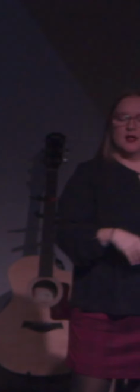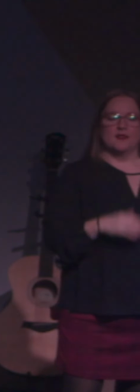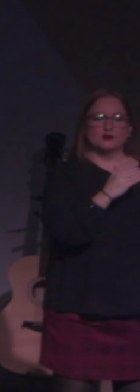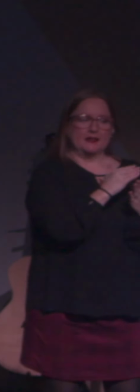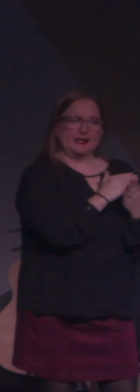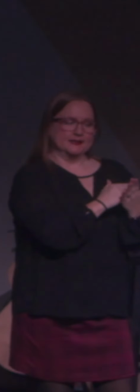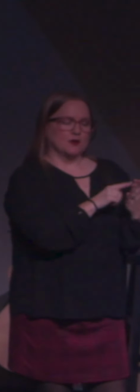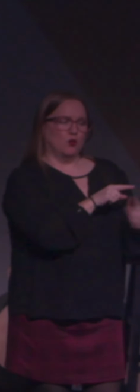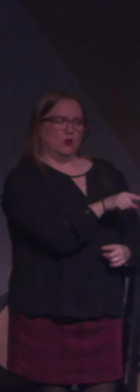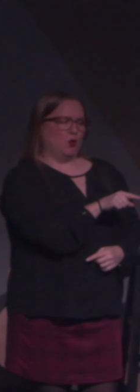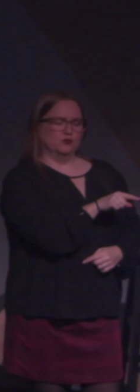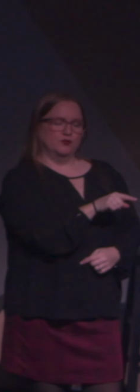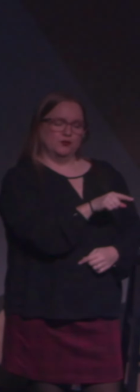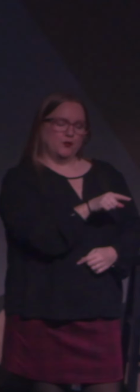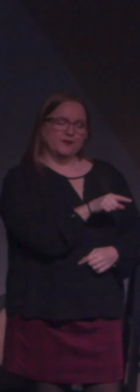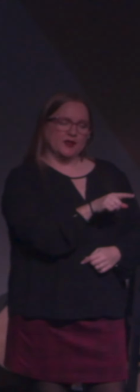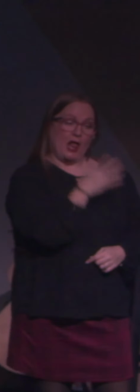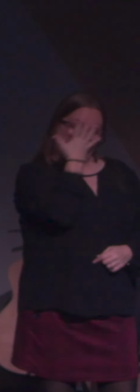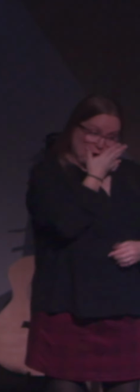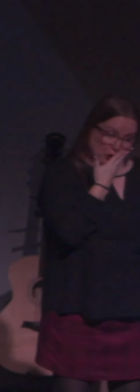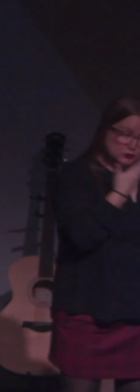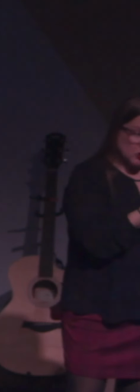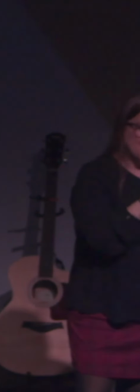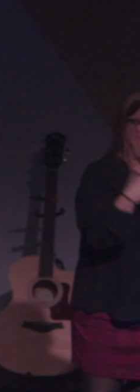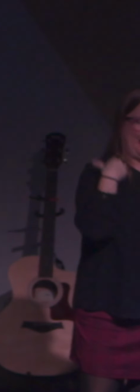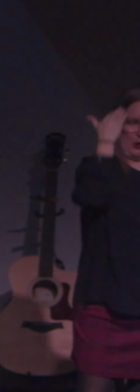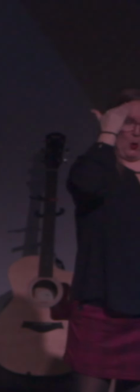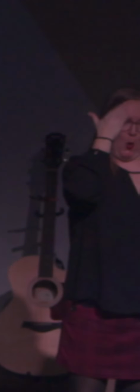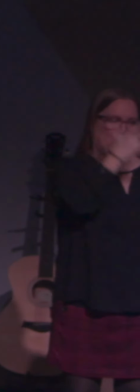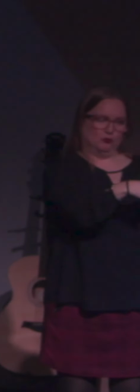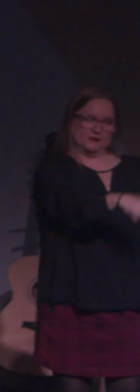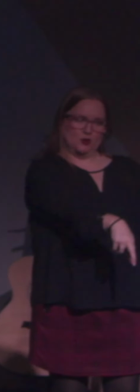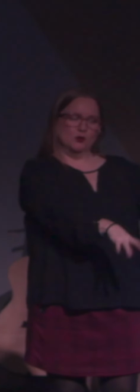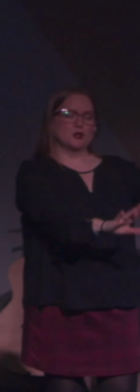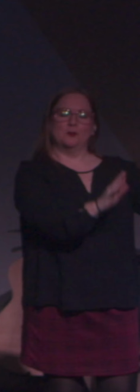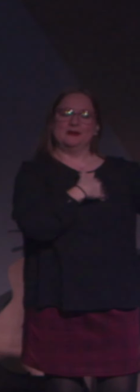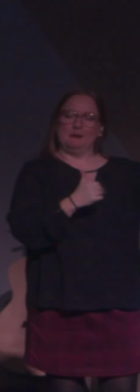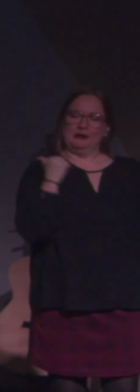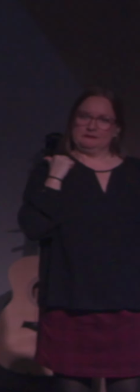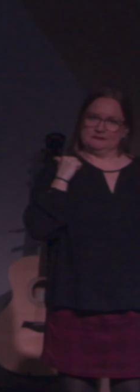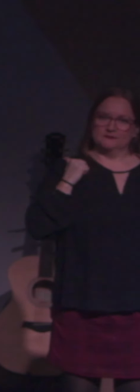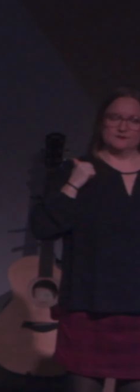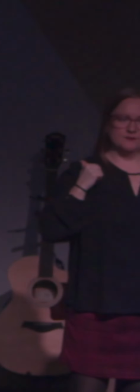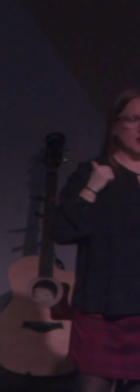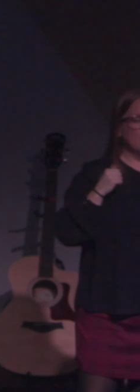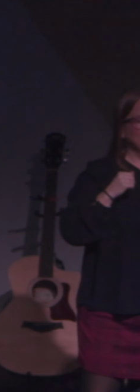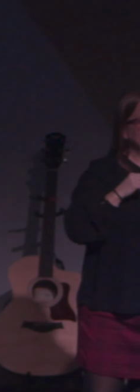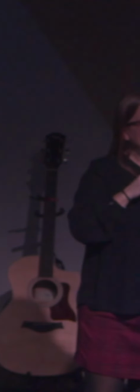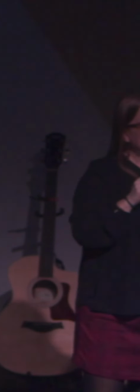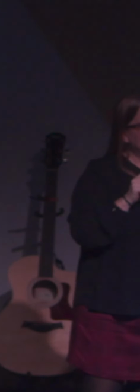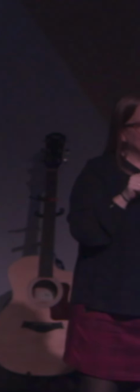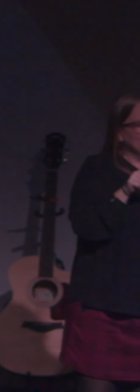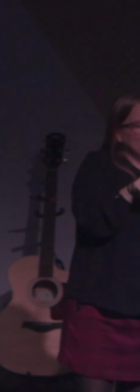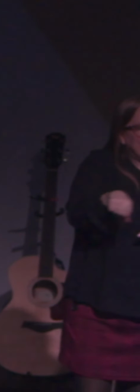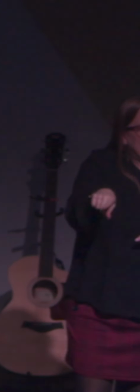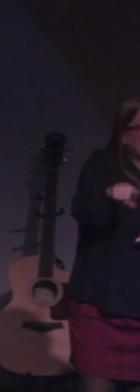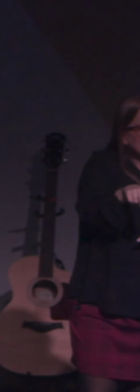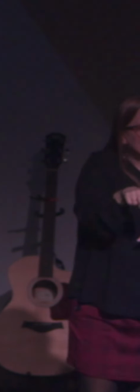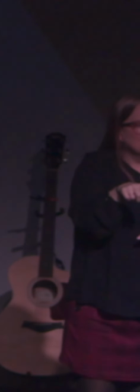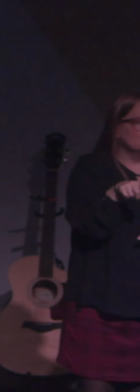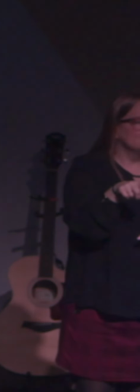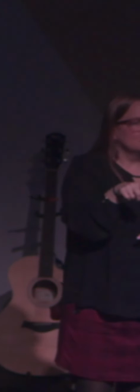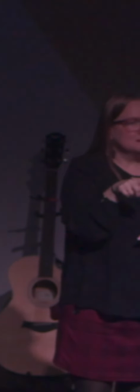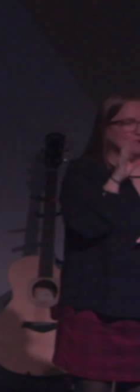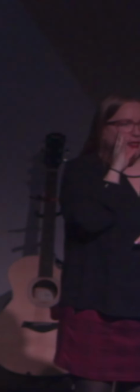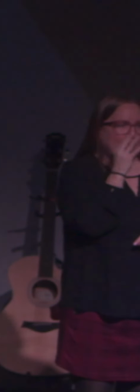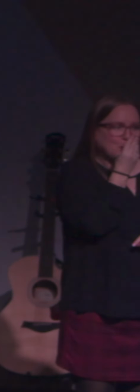like, that's not going to end good. I'm not going to do that. But it's the poisonous flowers and berries that I think we get mixed